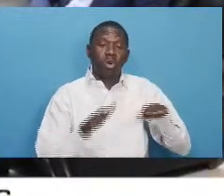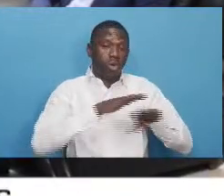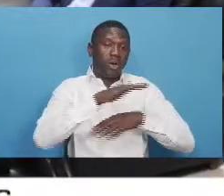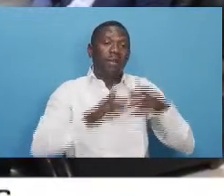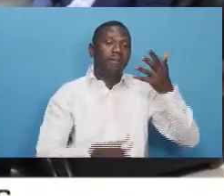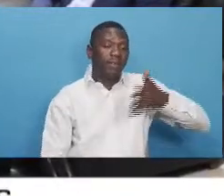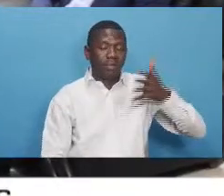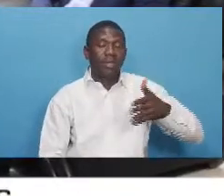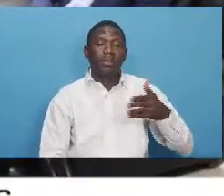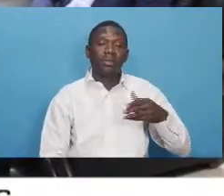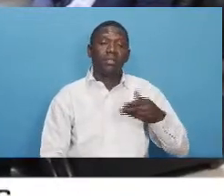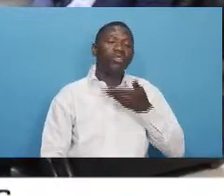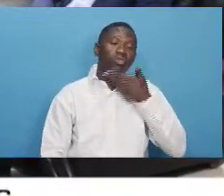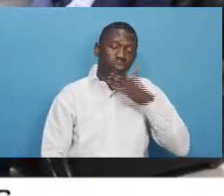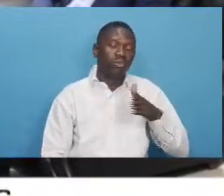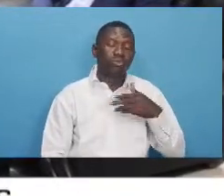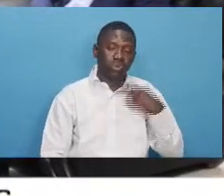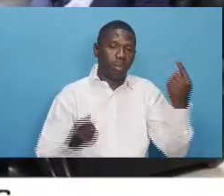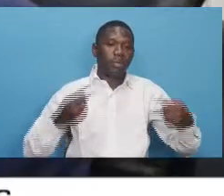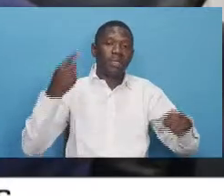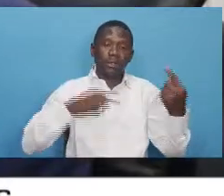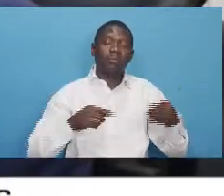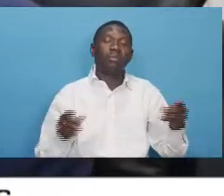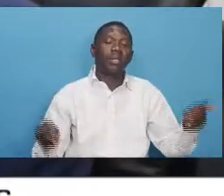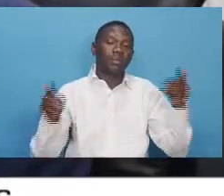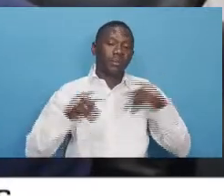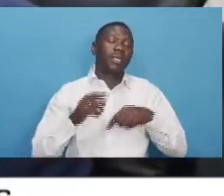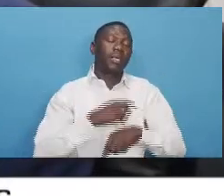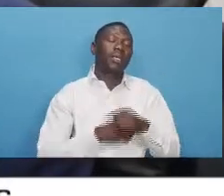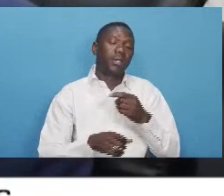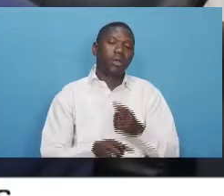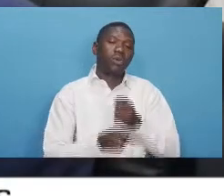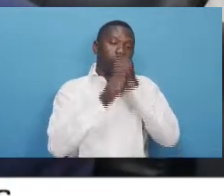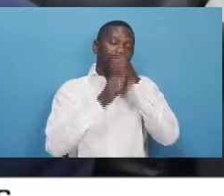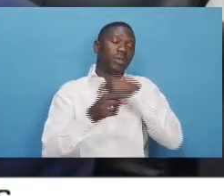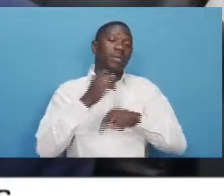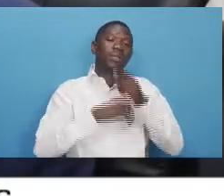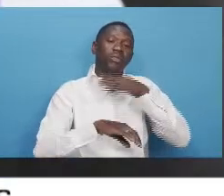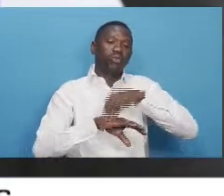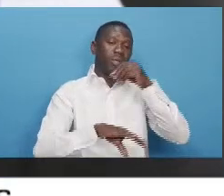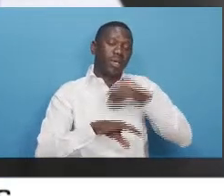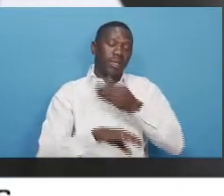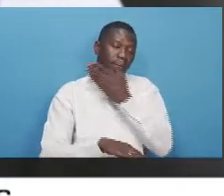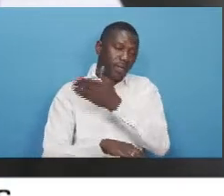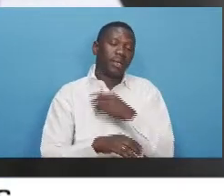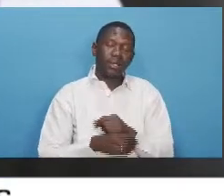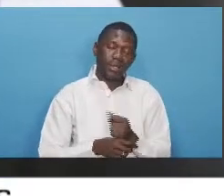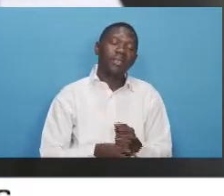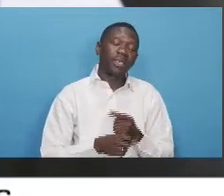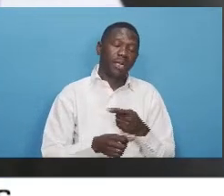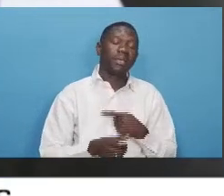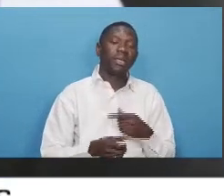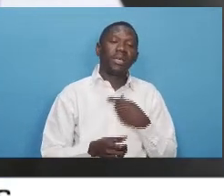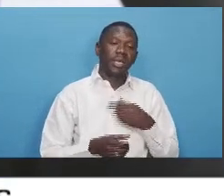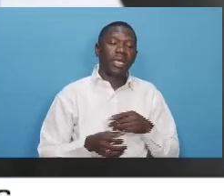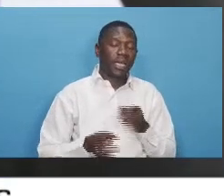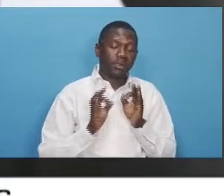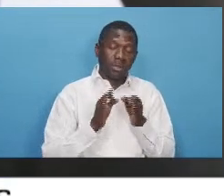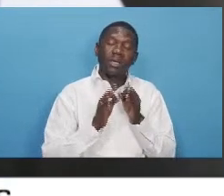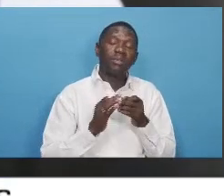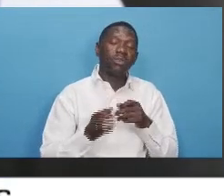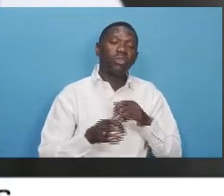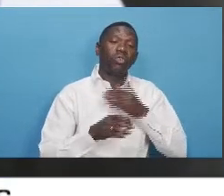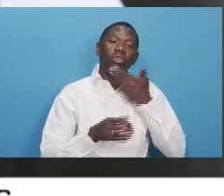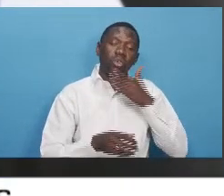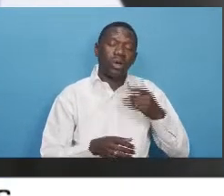also expressed the importance of participating in such tournaments, saying it helps expose young Gambian players to sporting facilities that are of